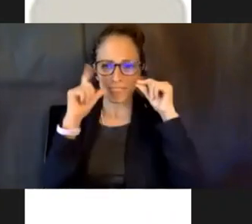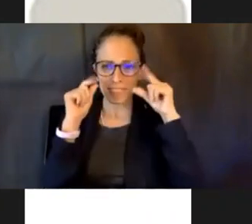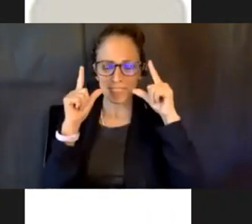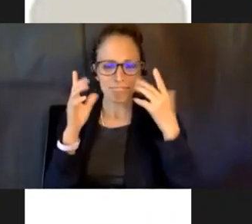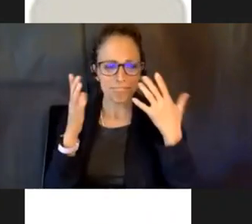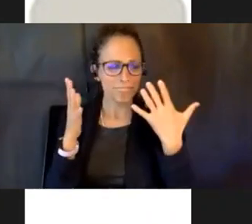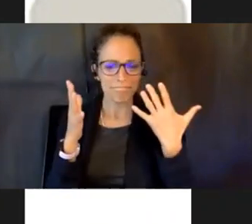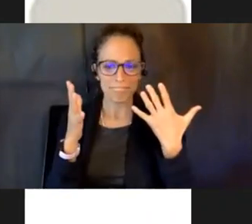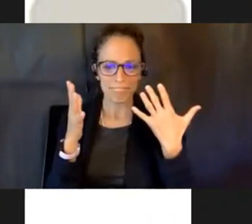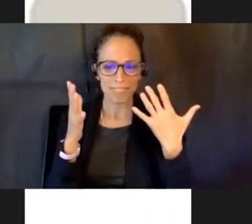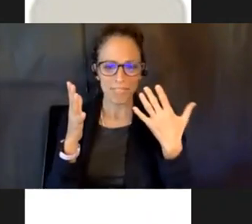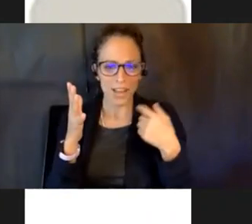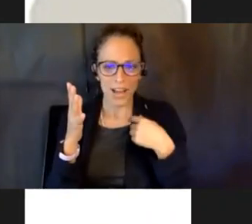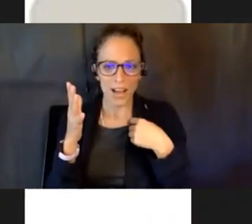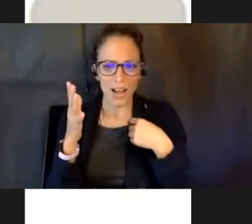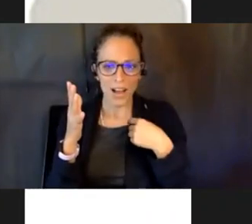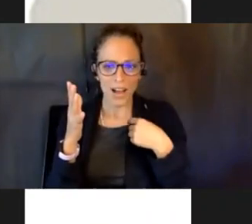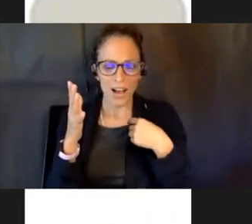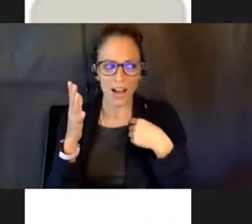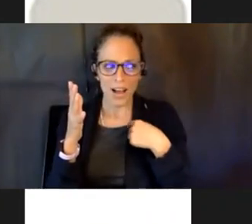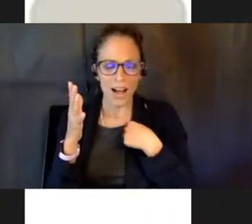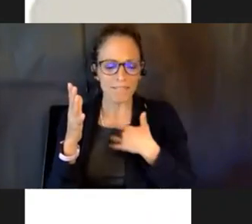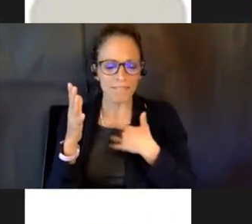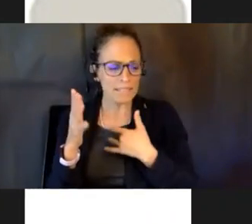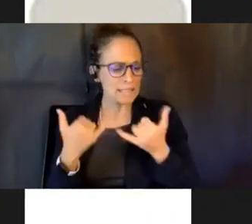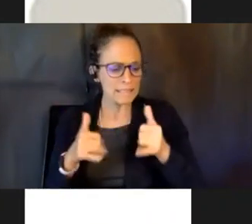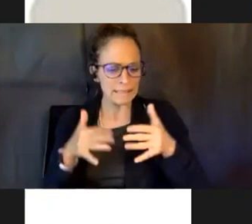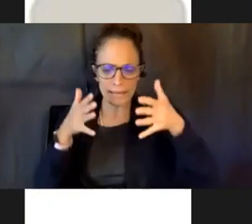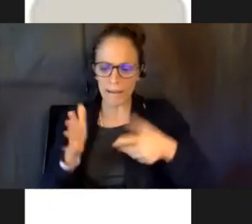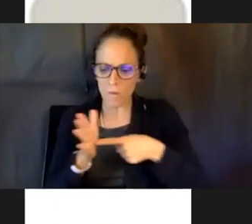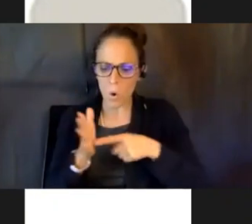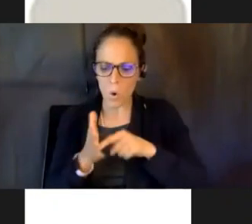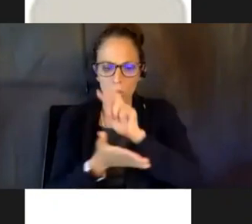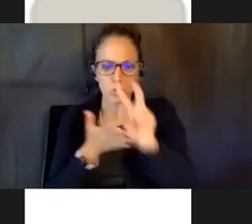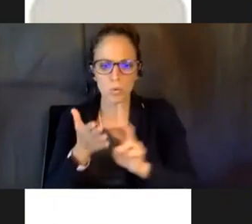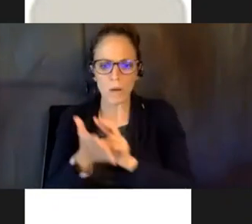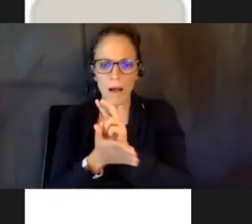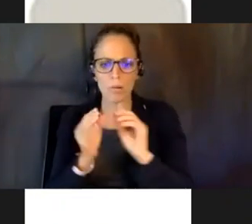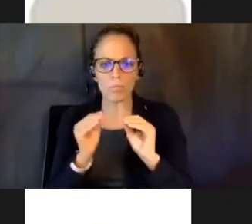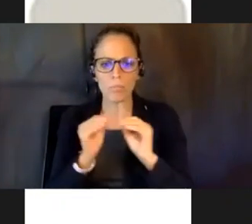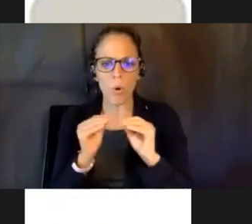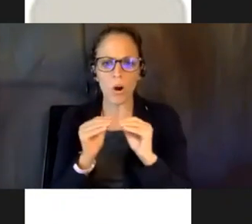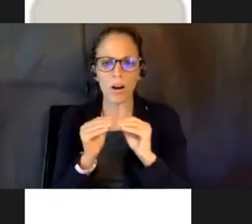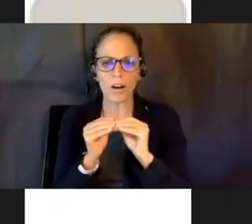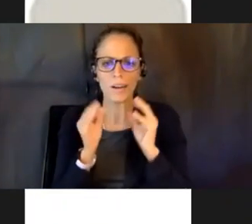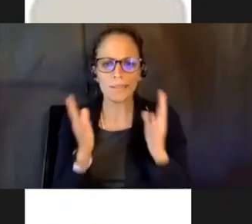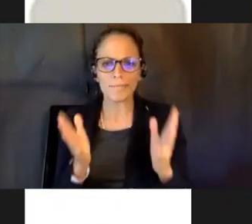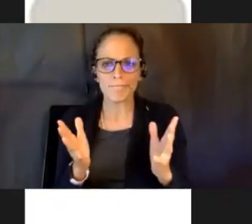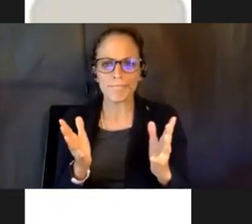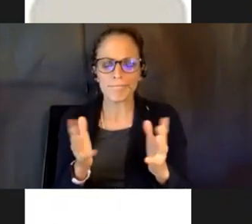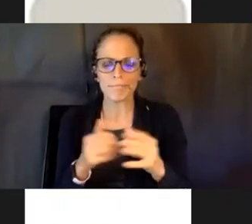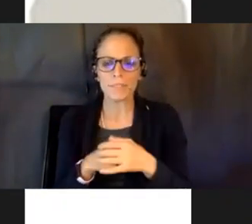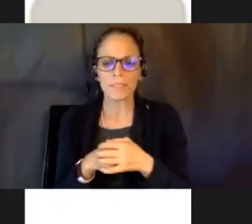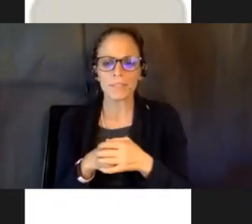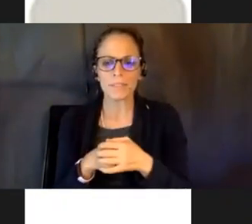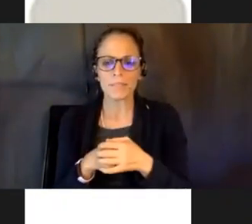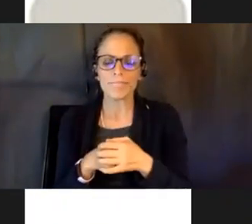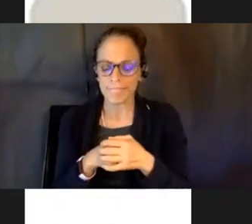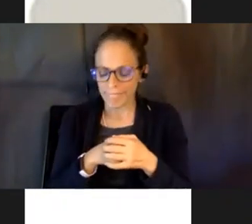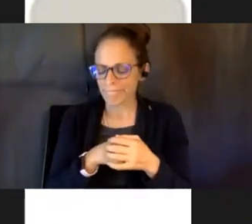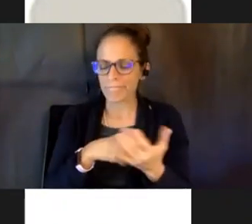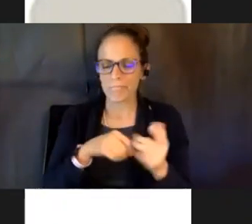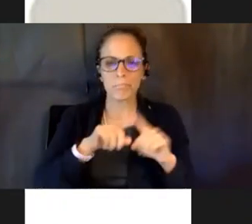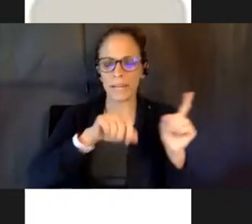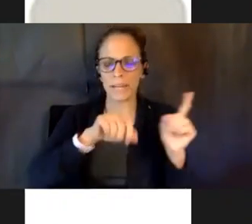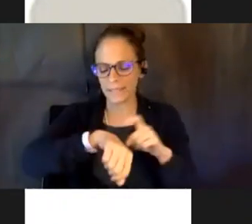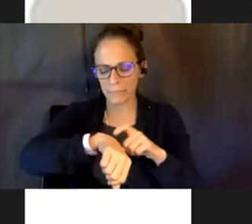2 hours of conversation at least left to have with you. But we unfortunately do need to end here.